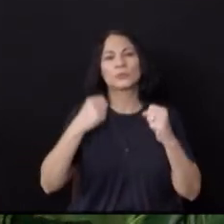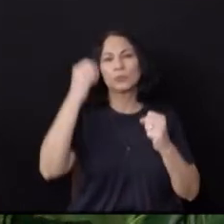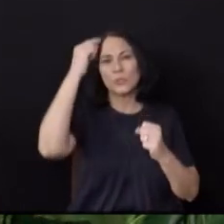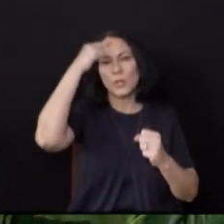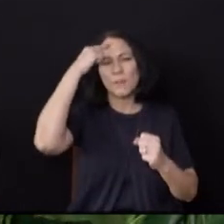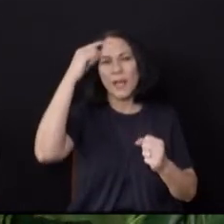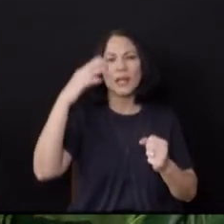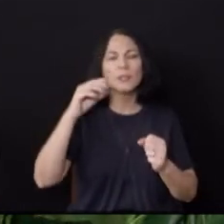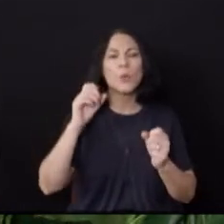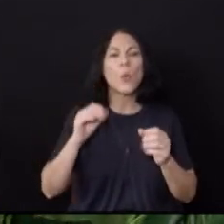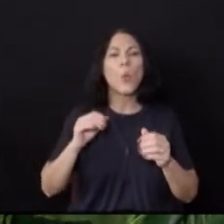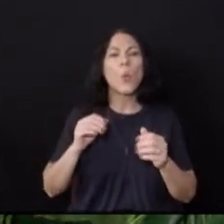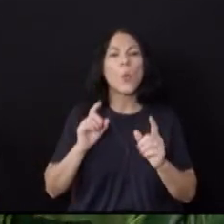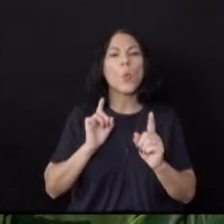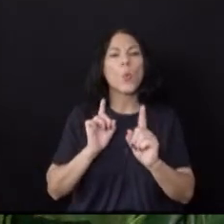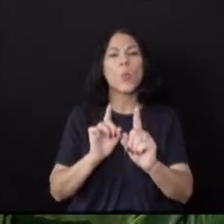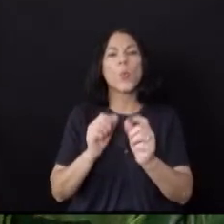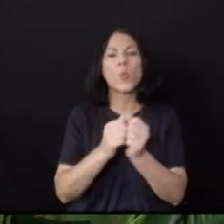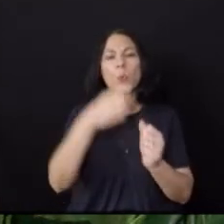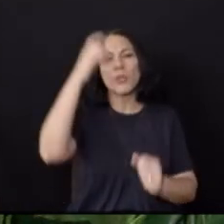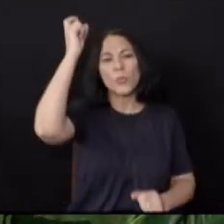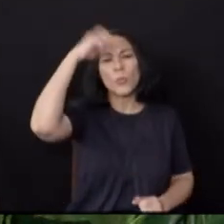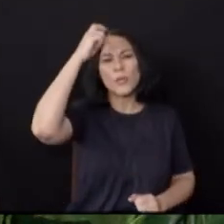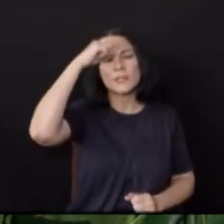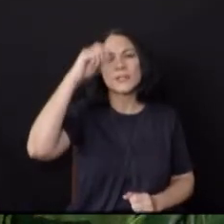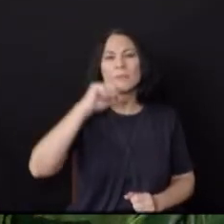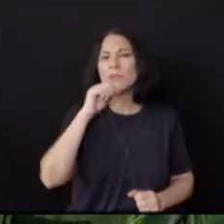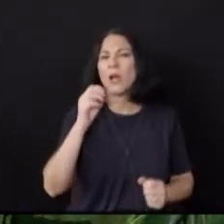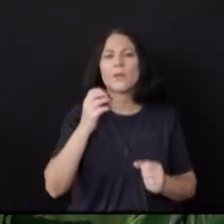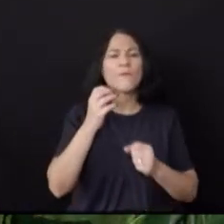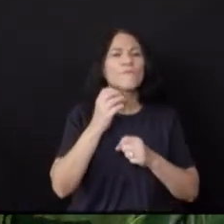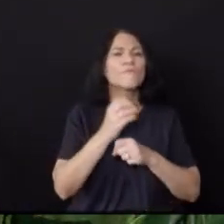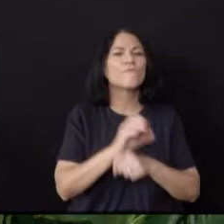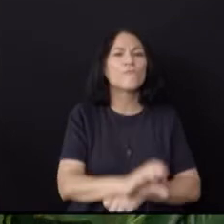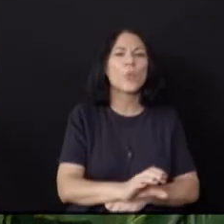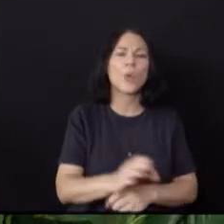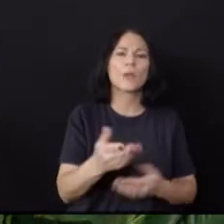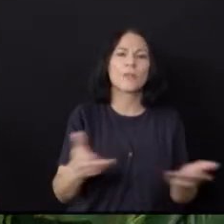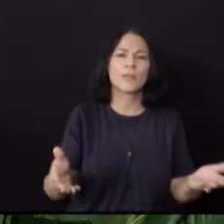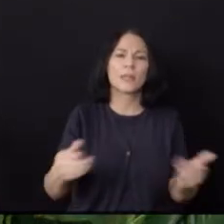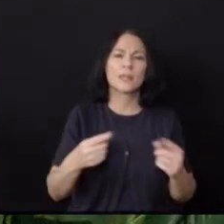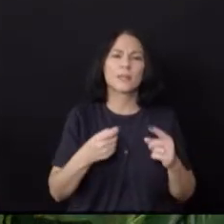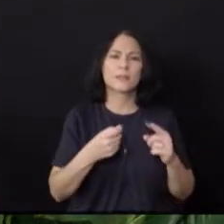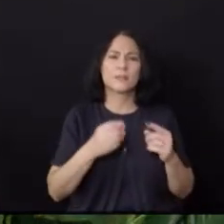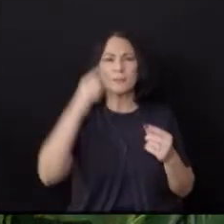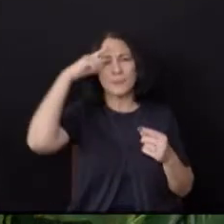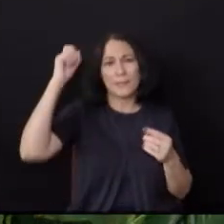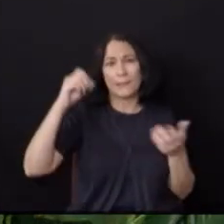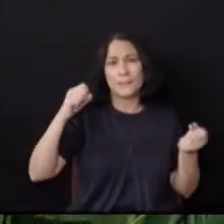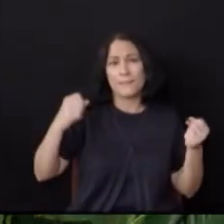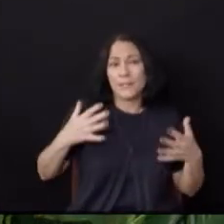wisdom, not to force things out of fear.